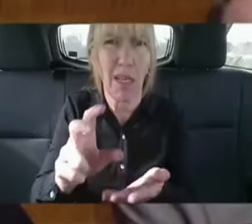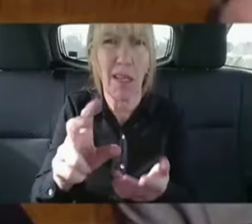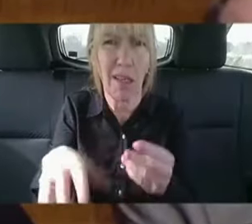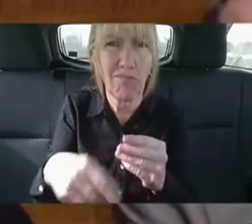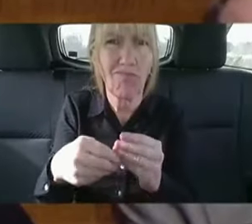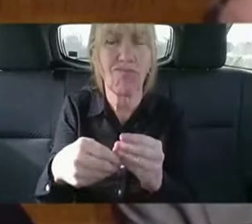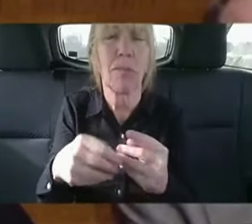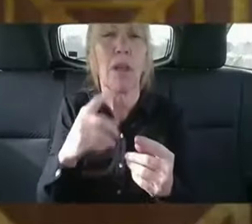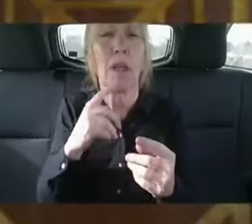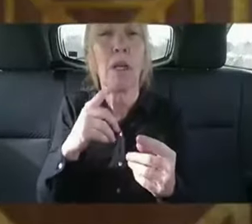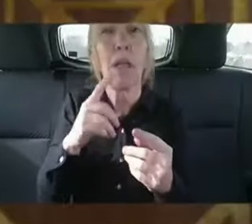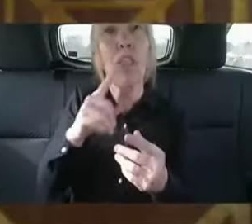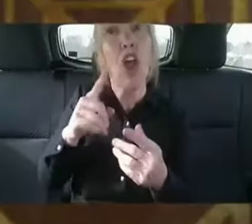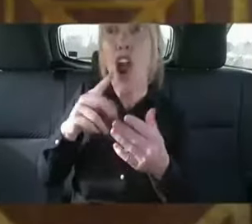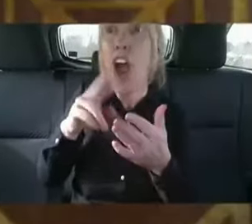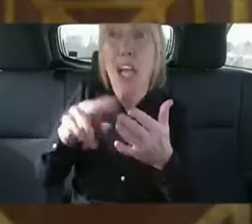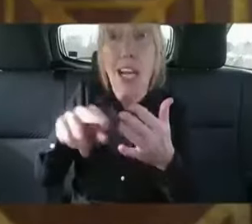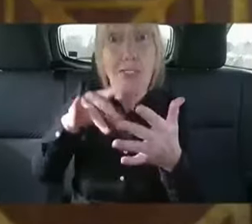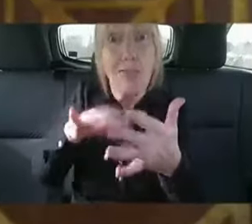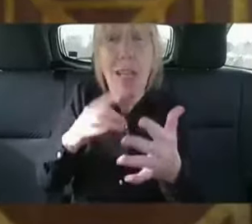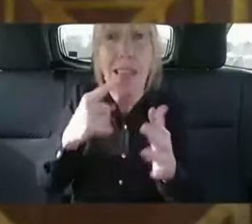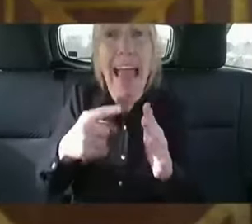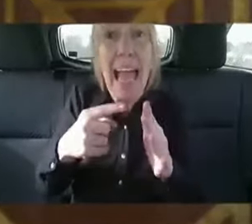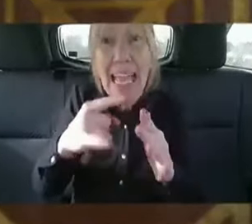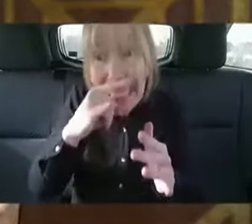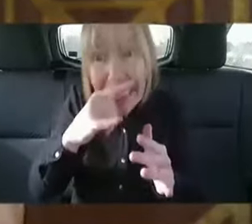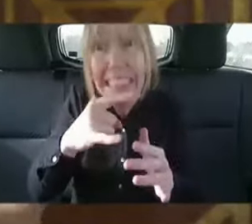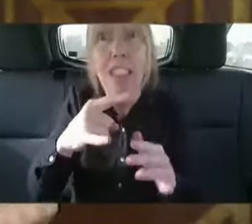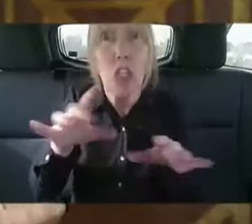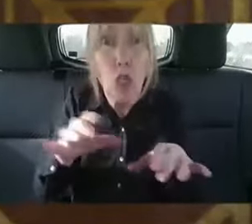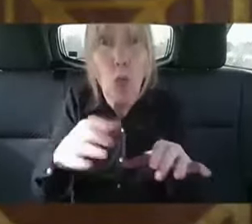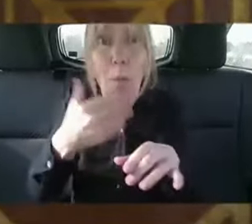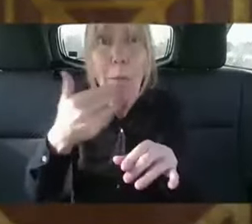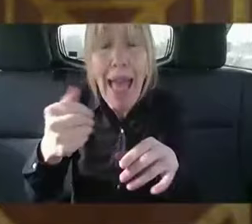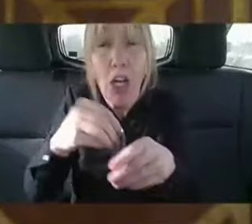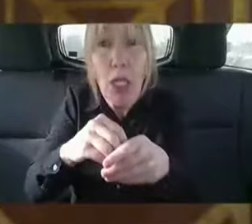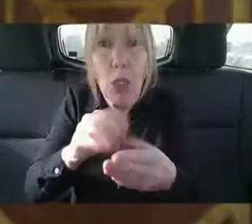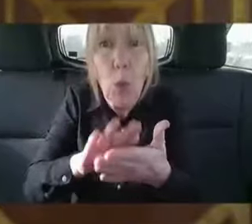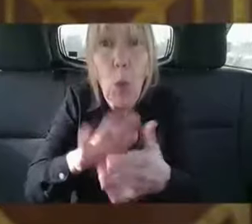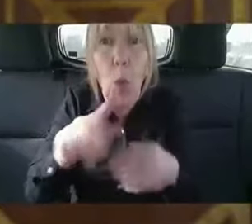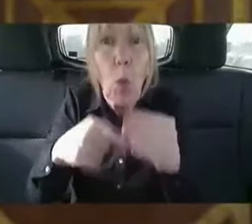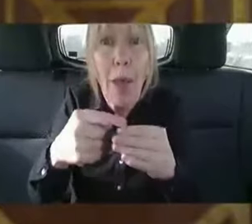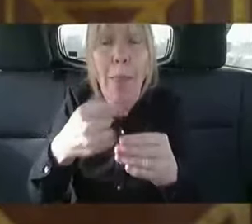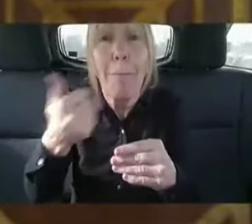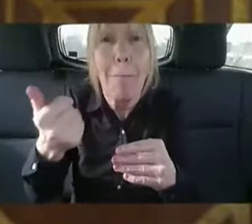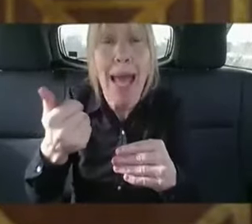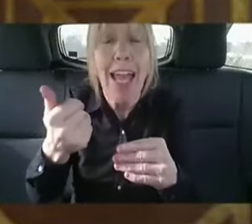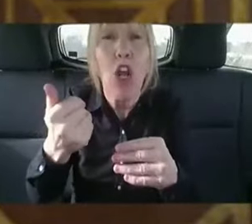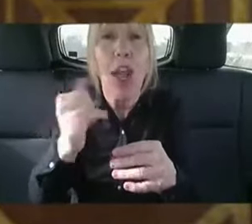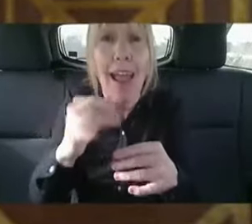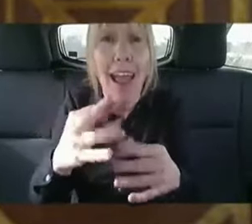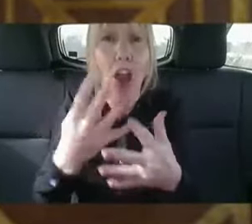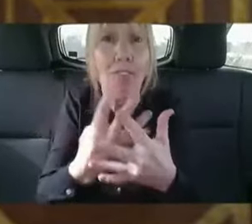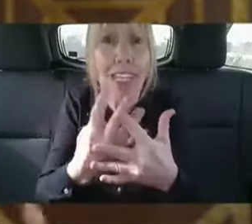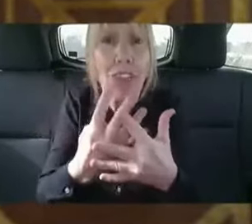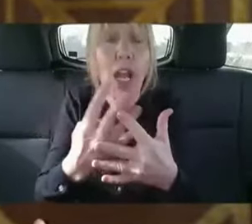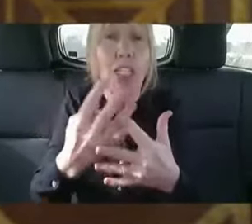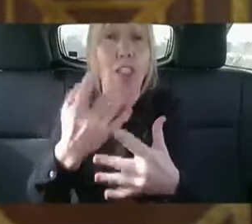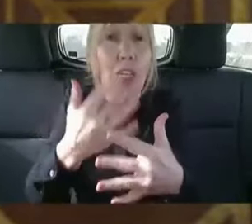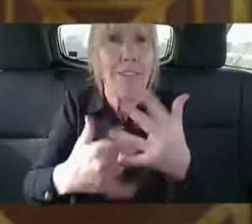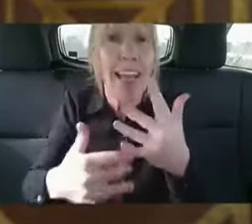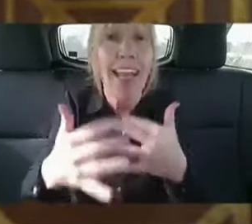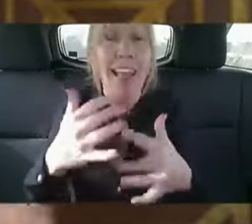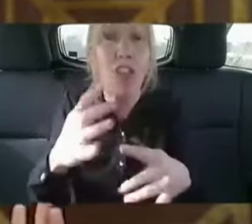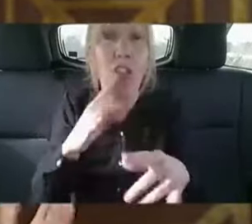there are studies demonstrating that actually kids perform better in schools when they have better air filtration, air ventilation systems. Like they actually perform better